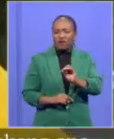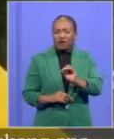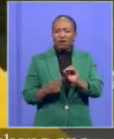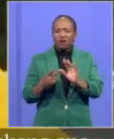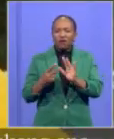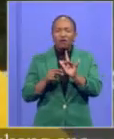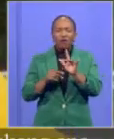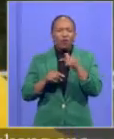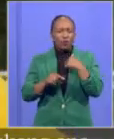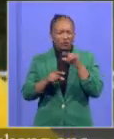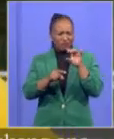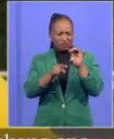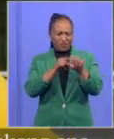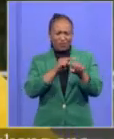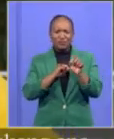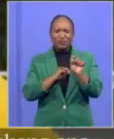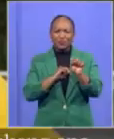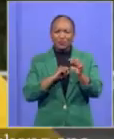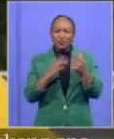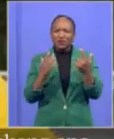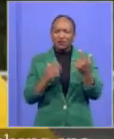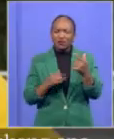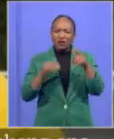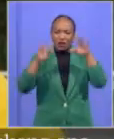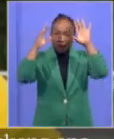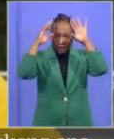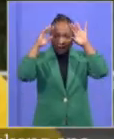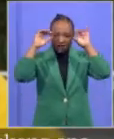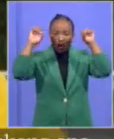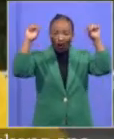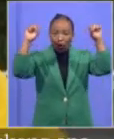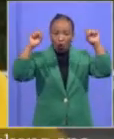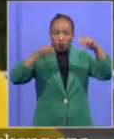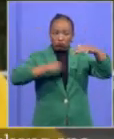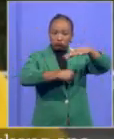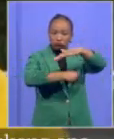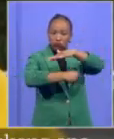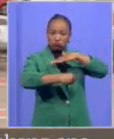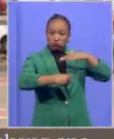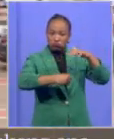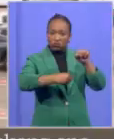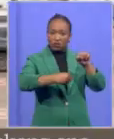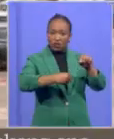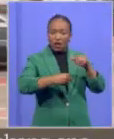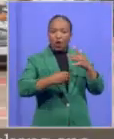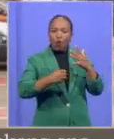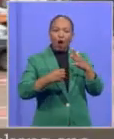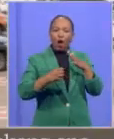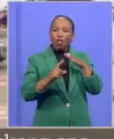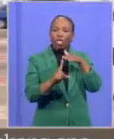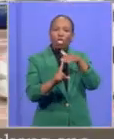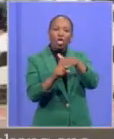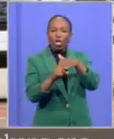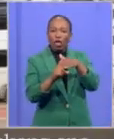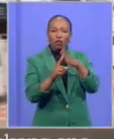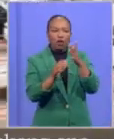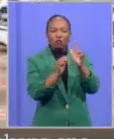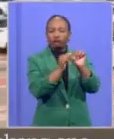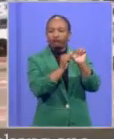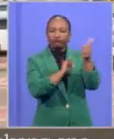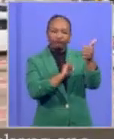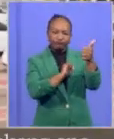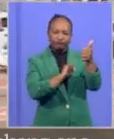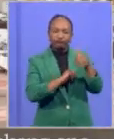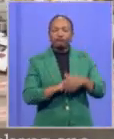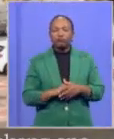disturbing trend that we've noticed, particularly around the Buffalo City area, is the issue of hit and runs. Ka Mpumalanga mmuso o